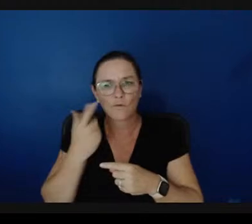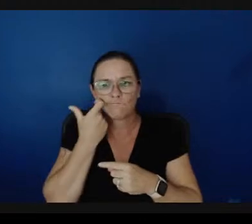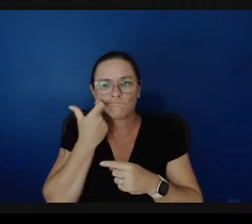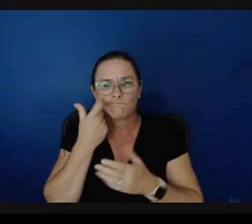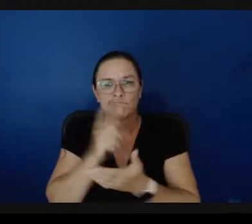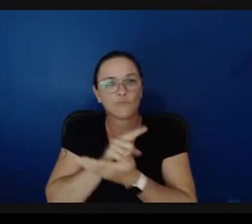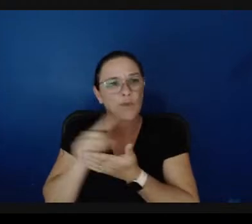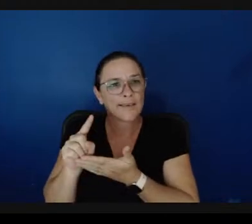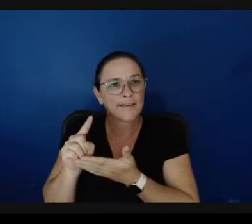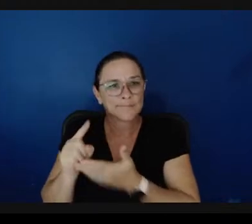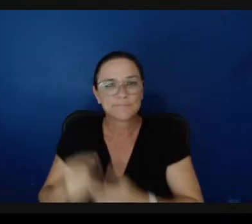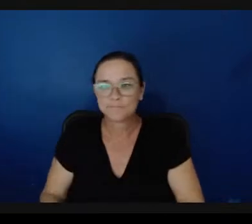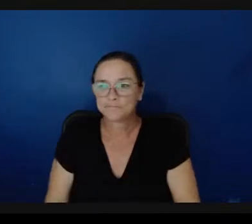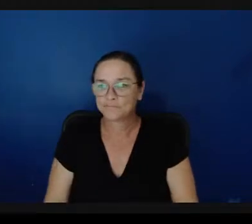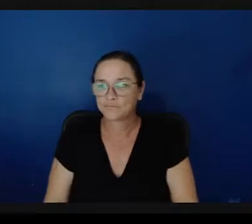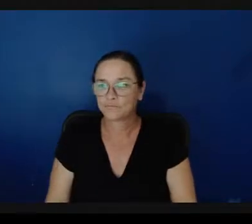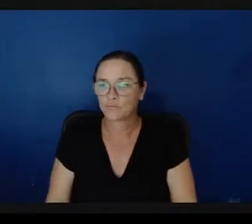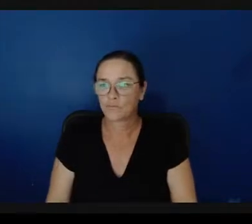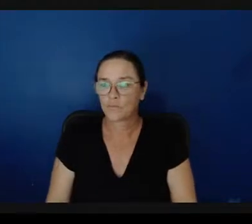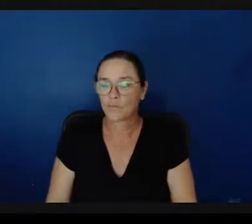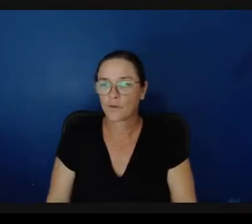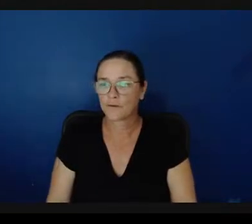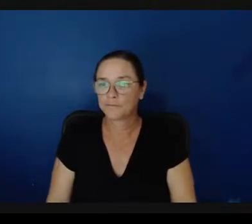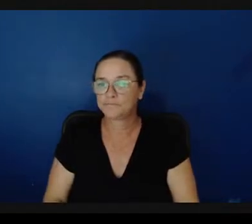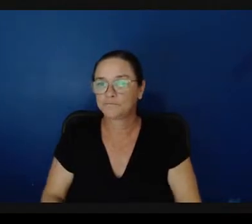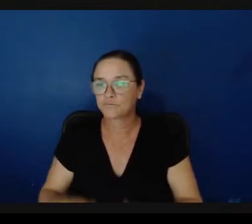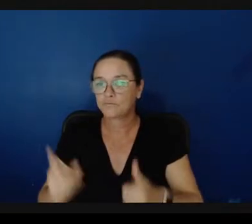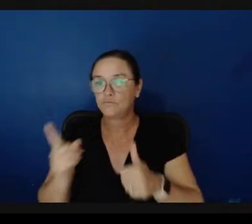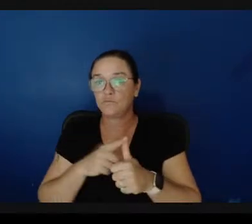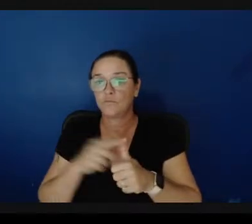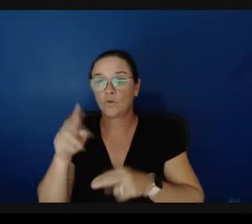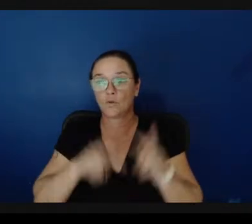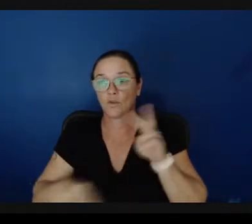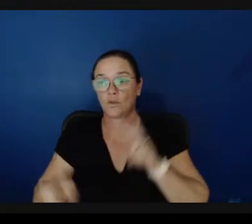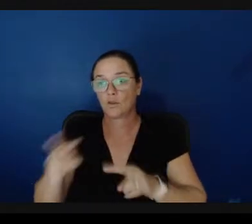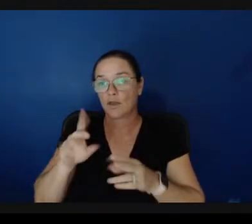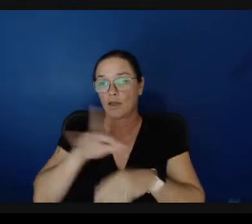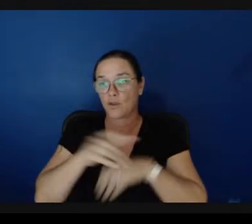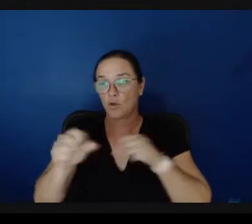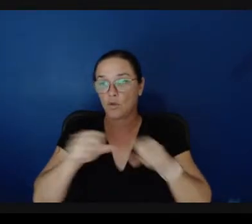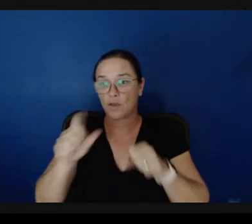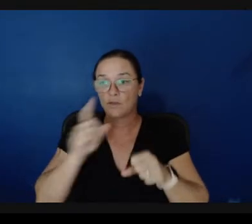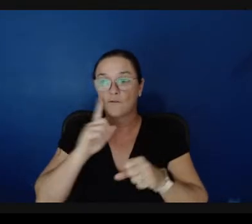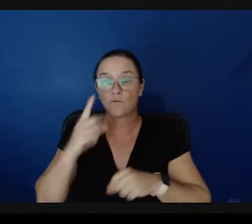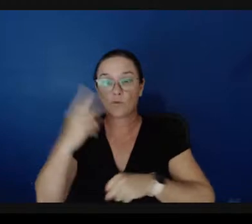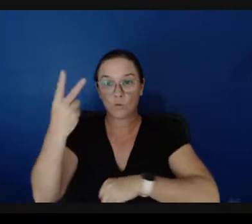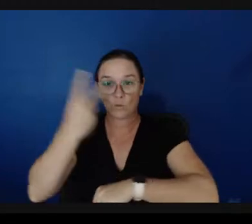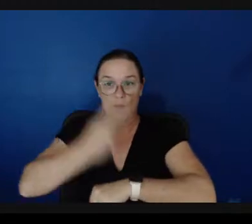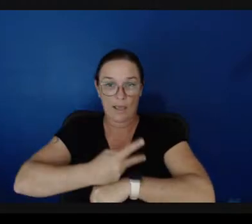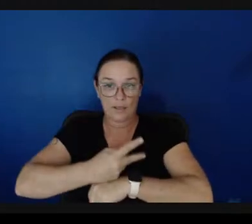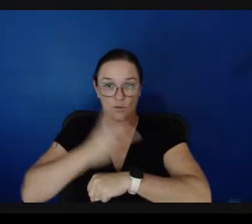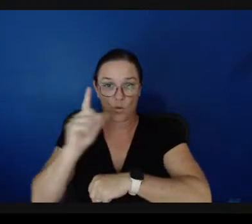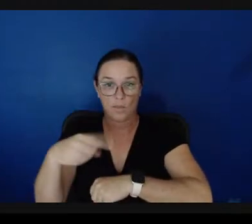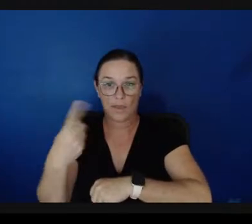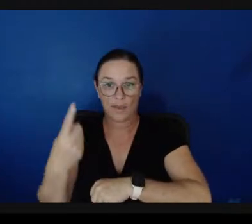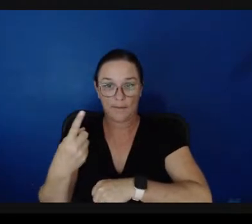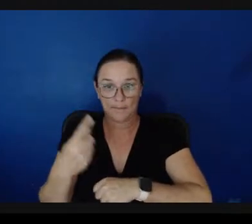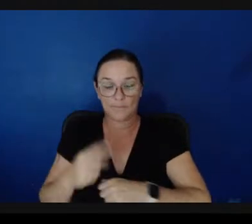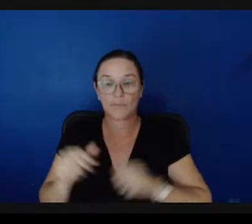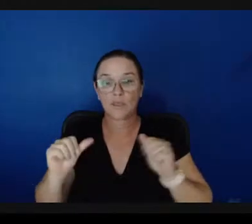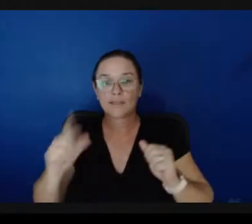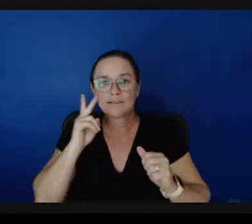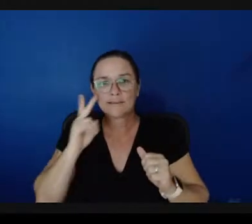so. To start, though, we'll look at the earthquakes plotted for the last 2 days only. And so you can see